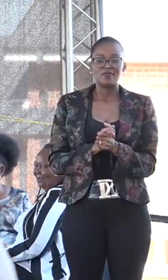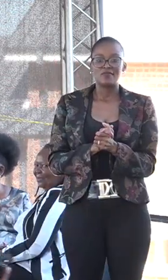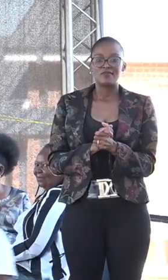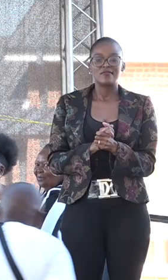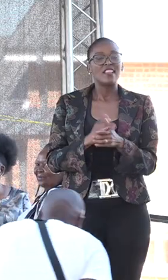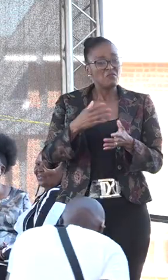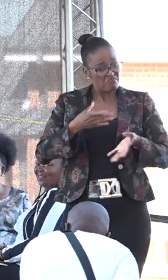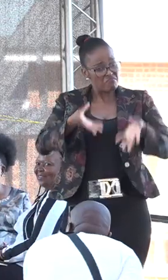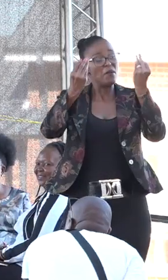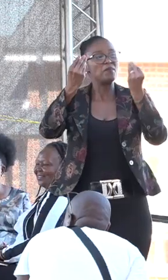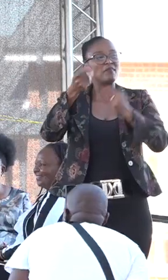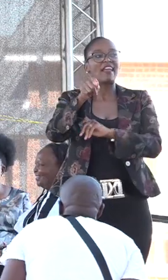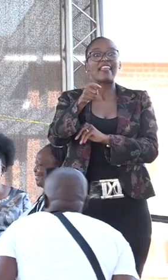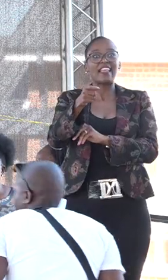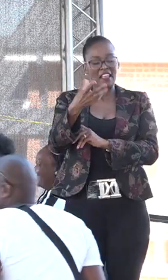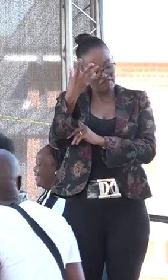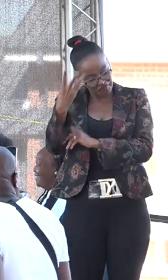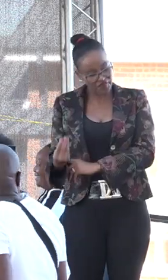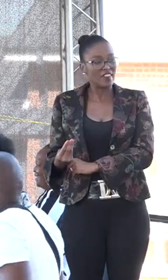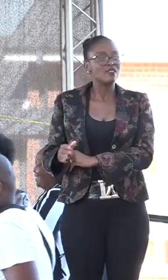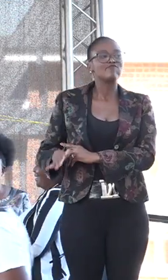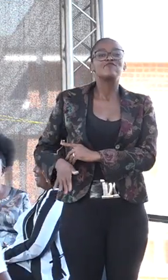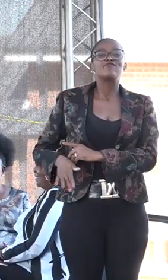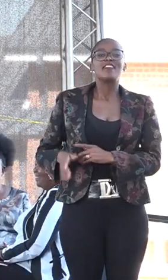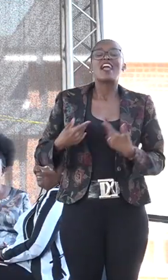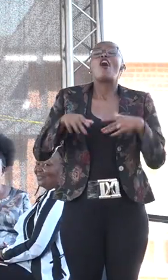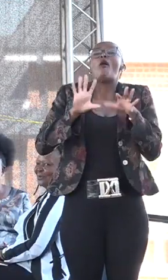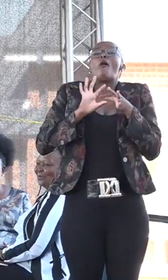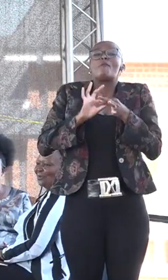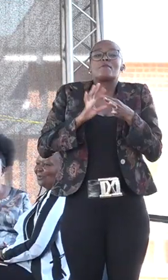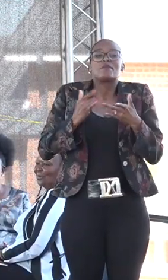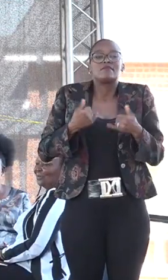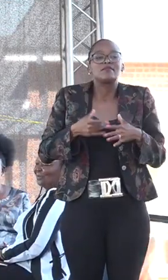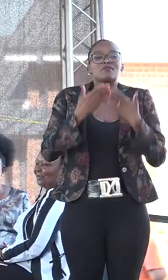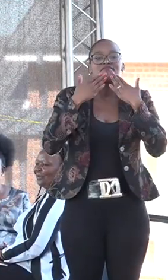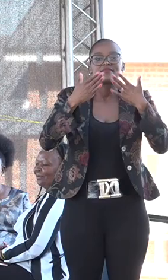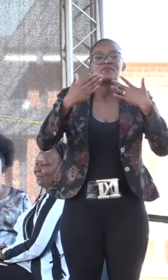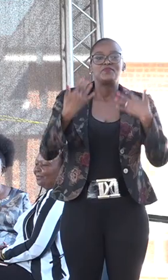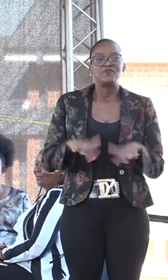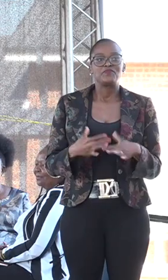Re tsori dikia di morena re mo ha e re a leboha